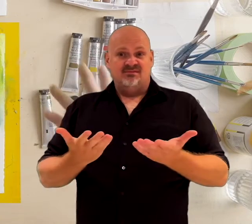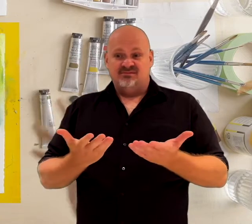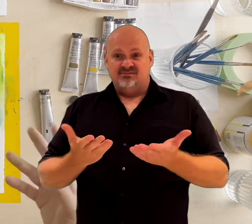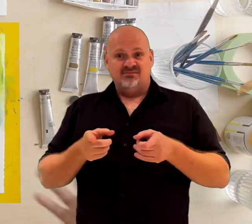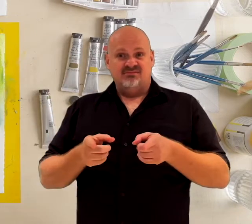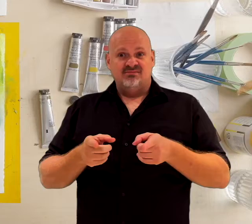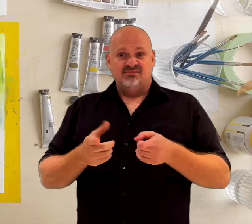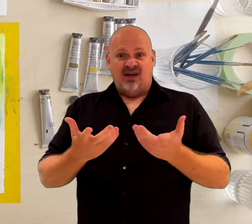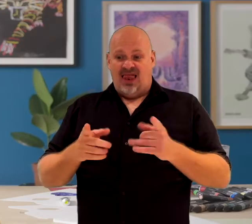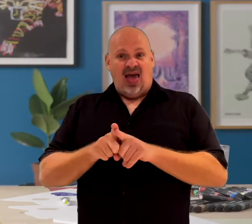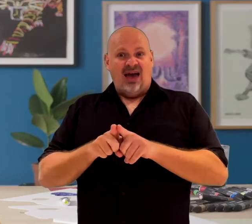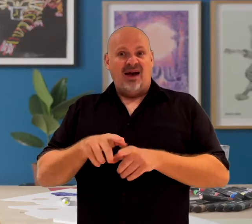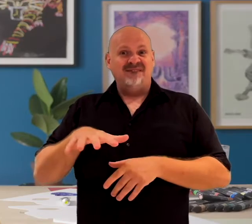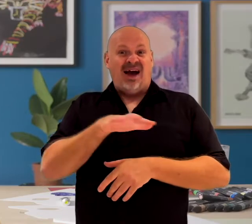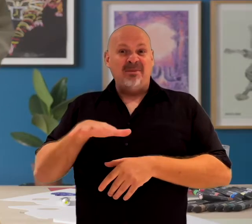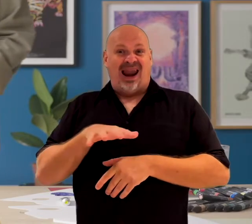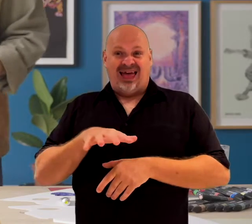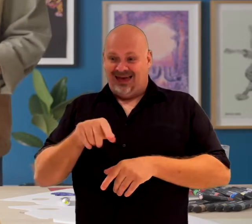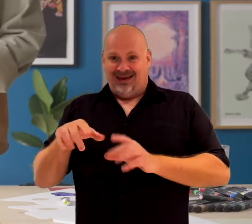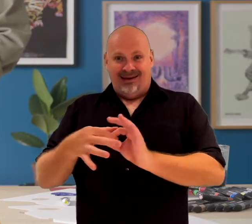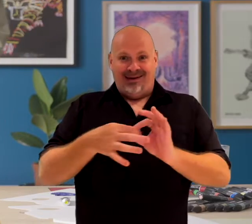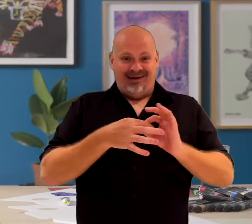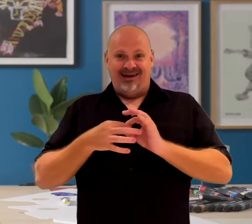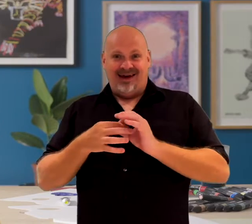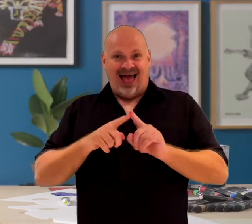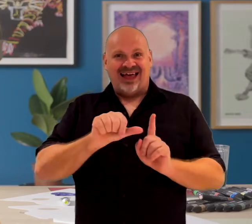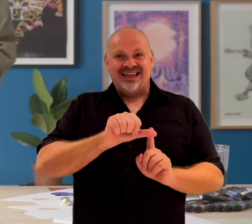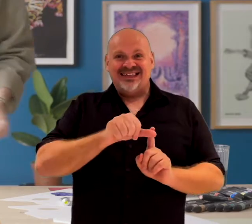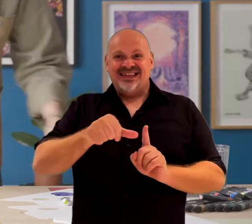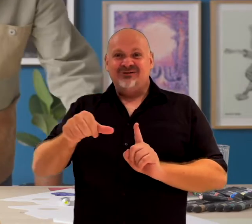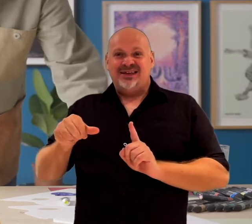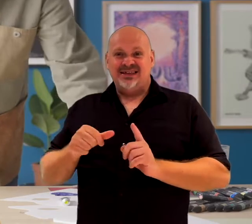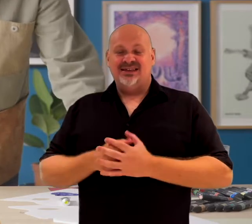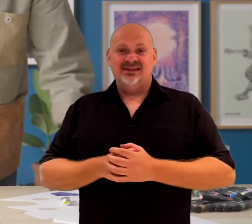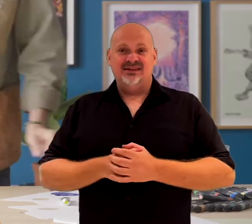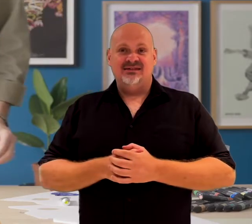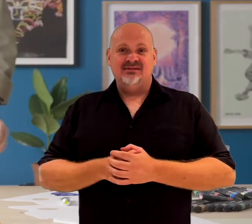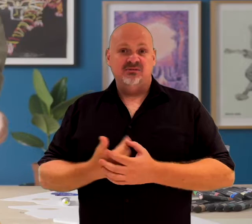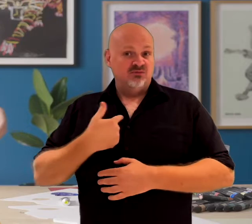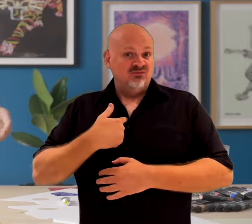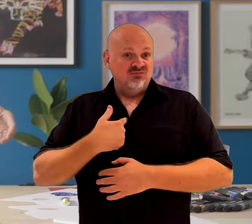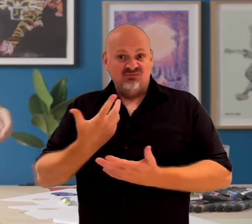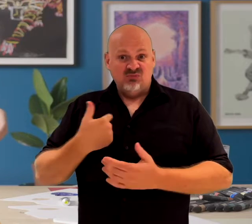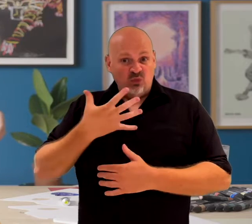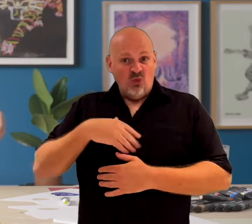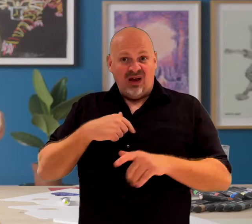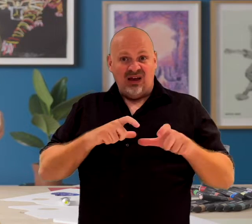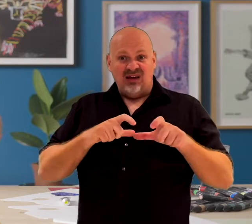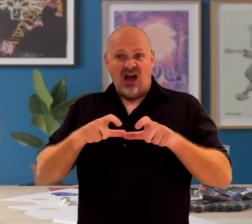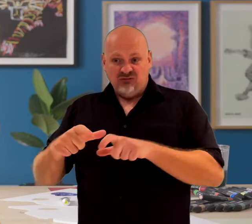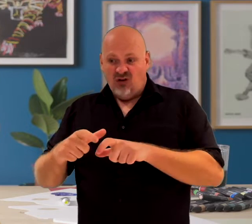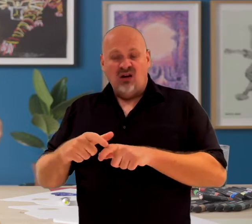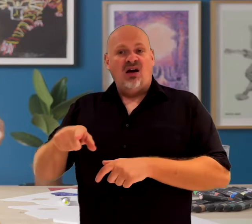pieces, like a series. If I want to, continue that technique, right? You take the tube of